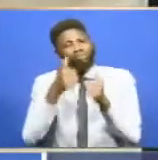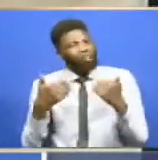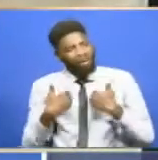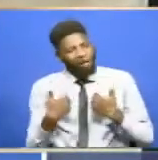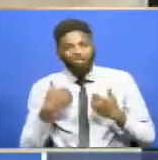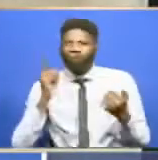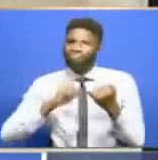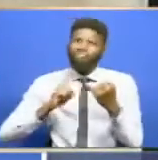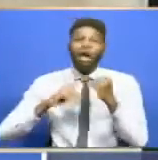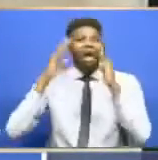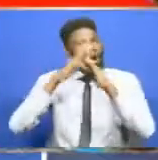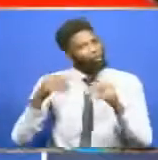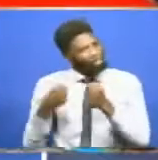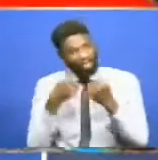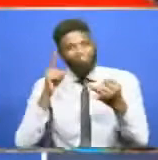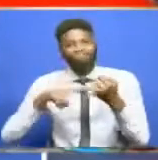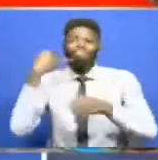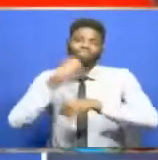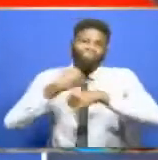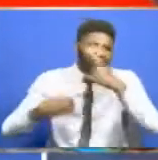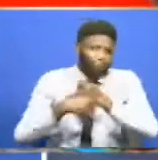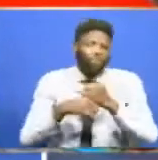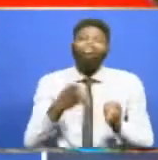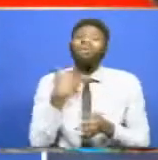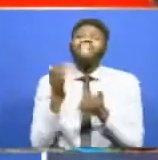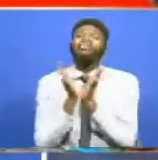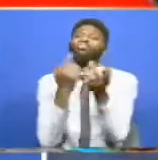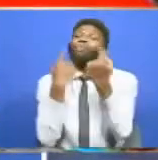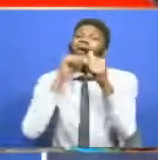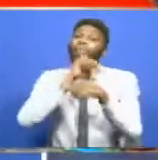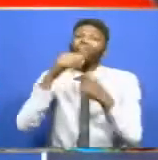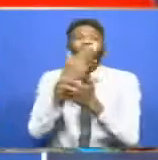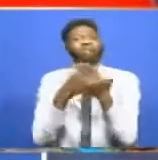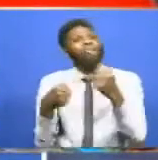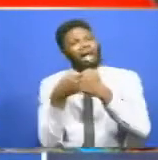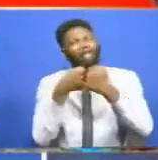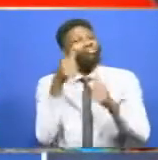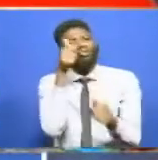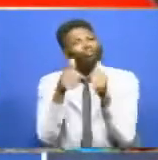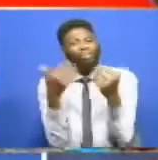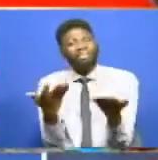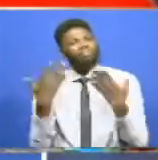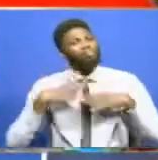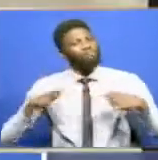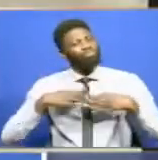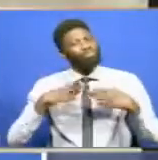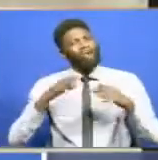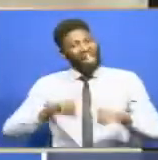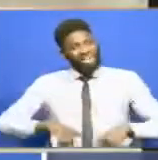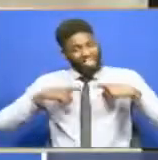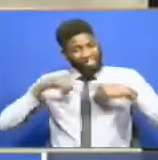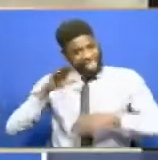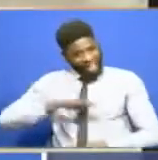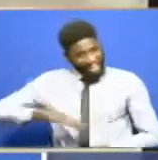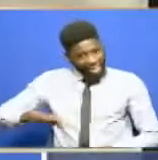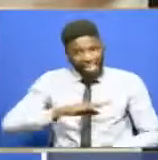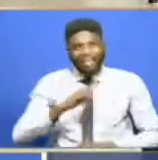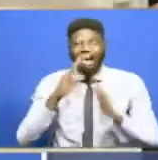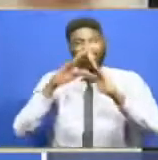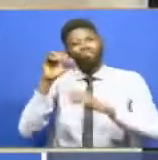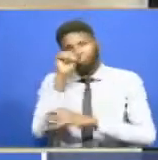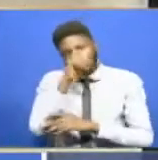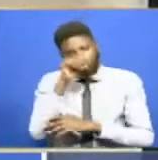and infrastructure, let's in general talk about some of the issues or challenges that people living in informal settlements deal with,